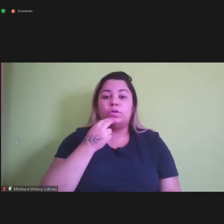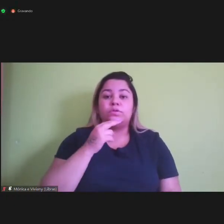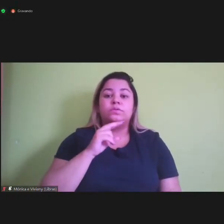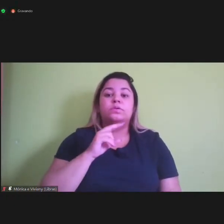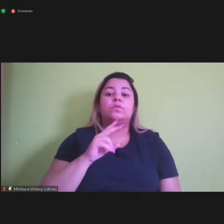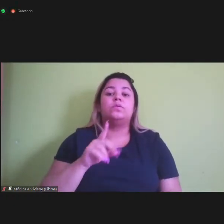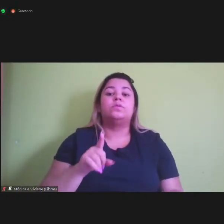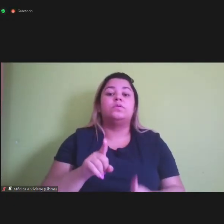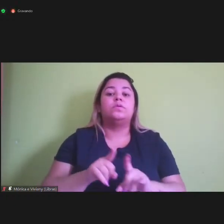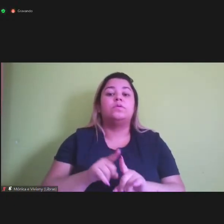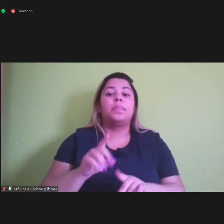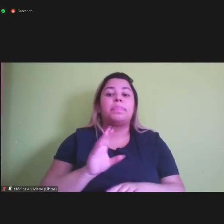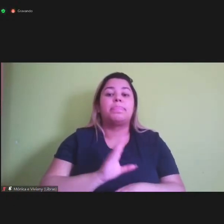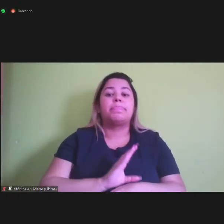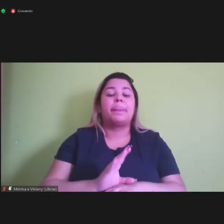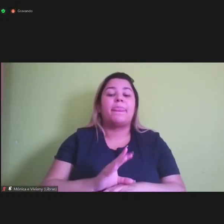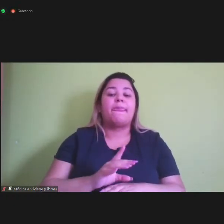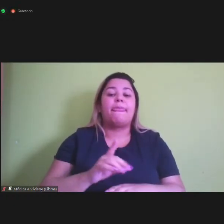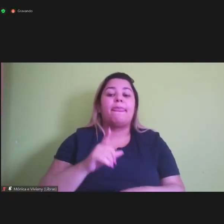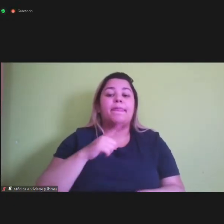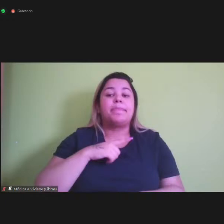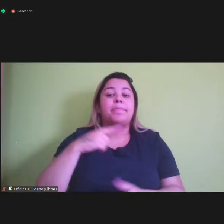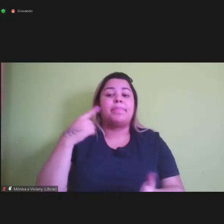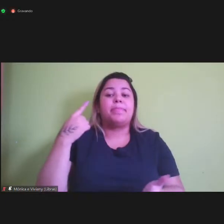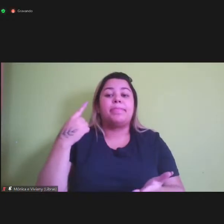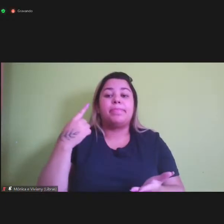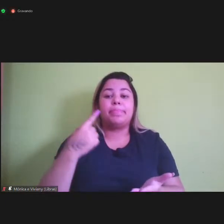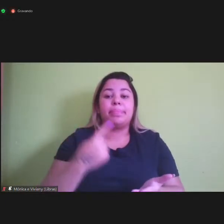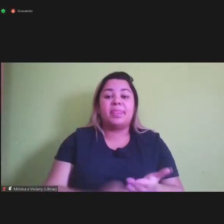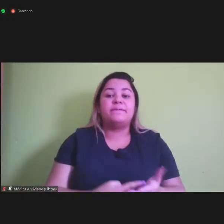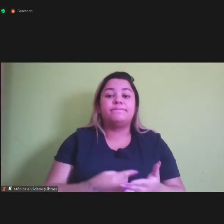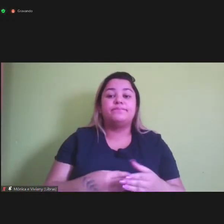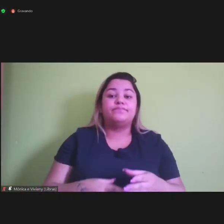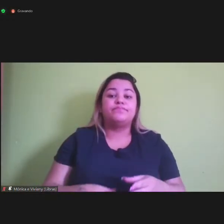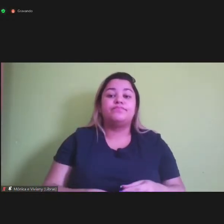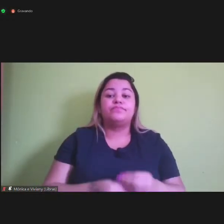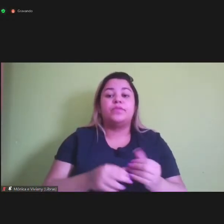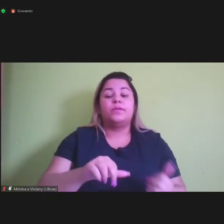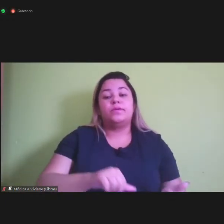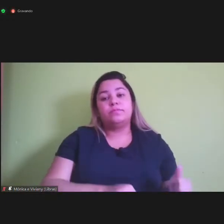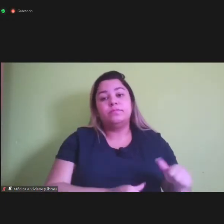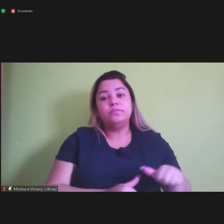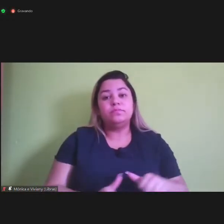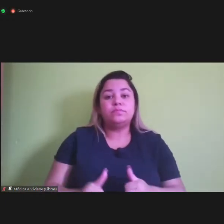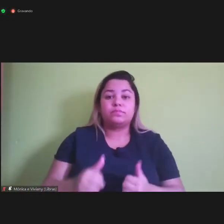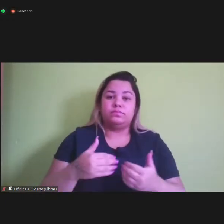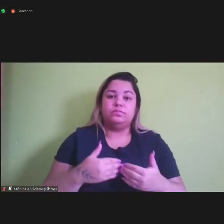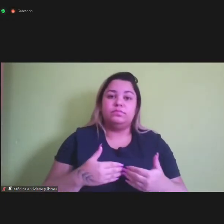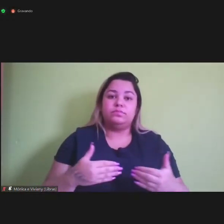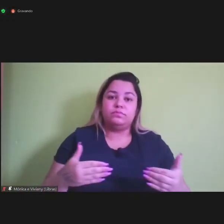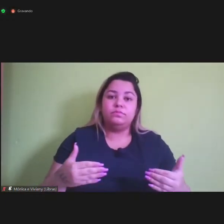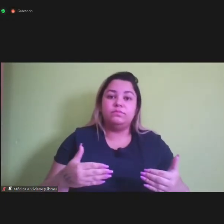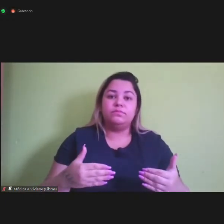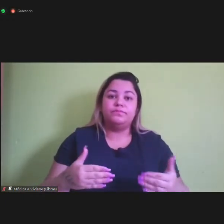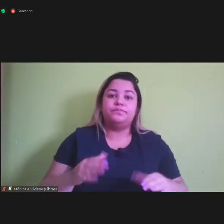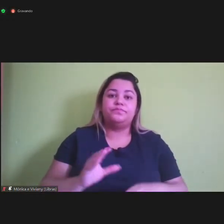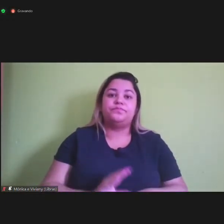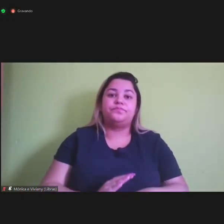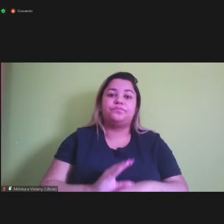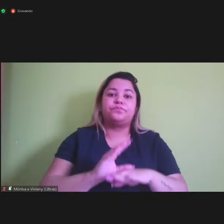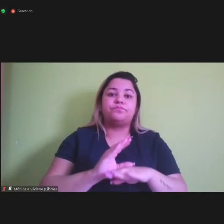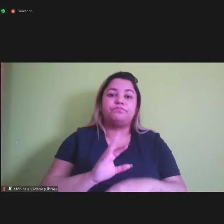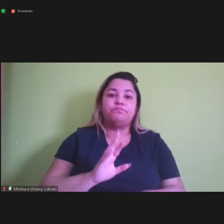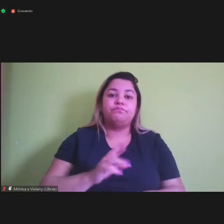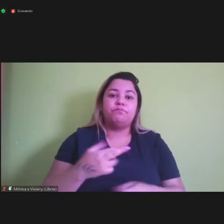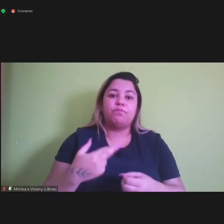of nutrition, there to get those who have been fulfilling this attribution to evaluate the opening of the courses is